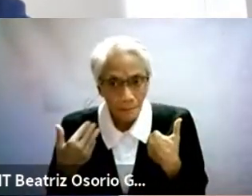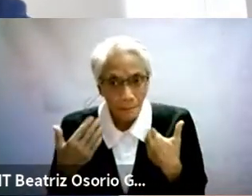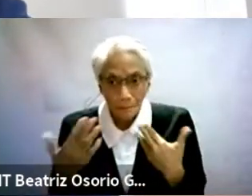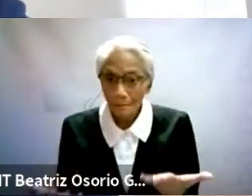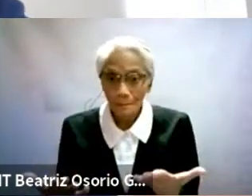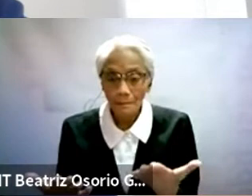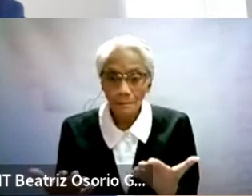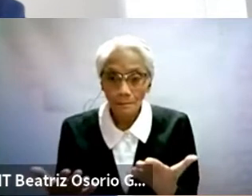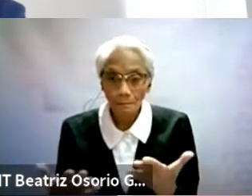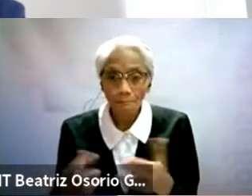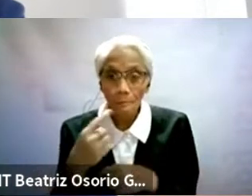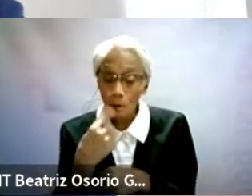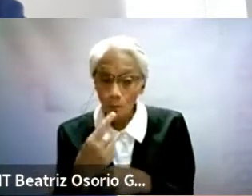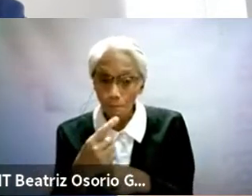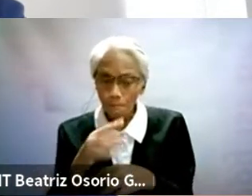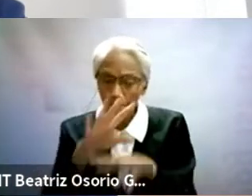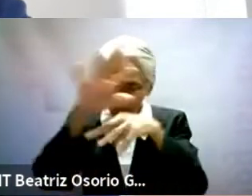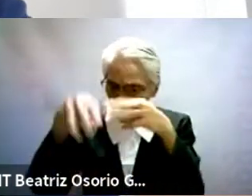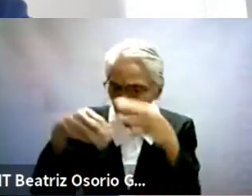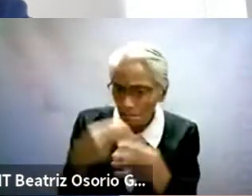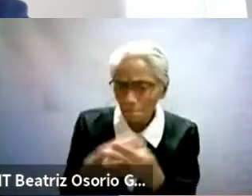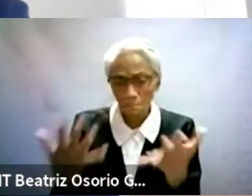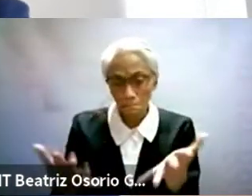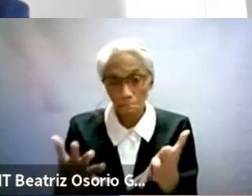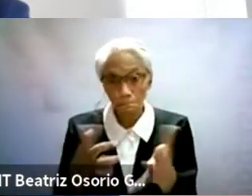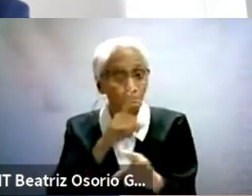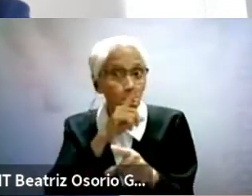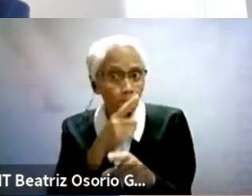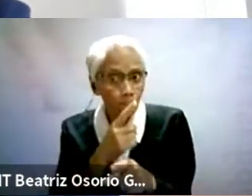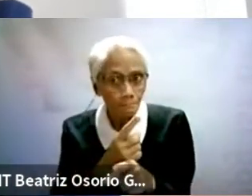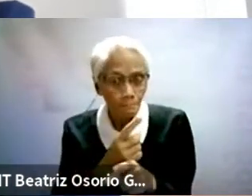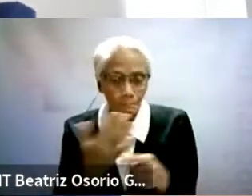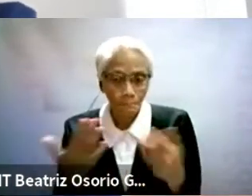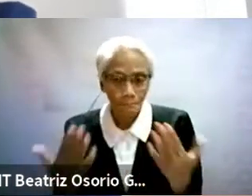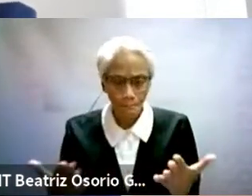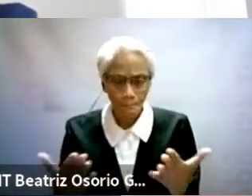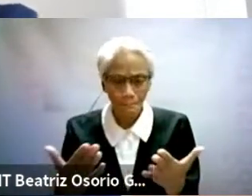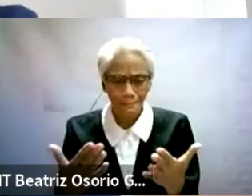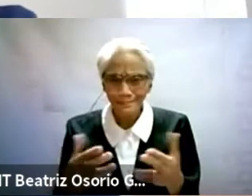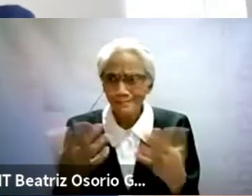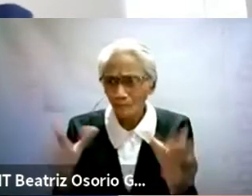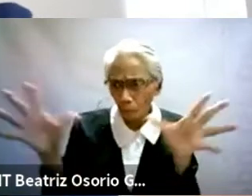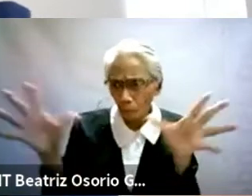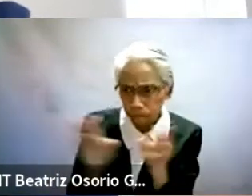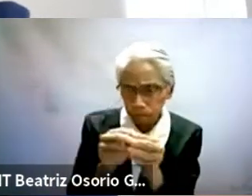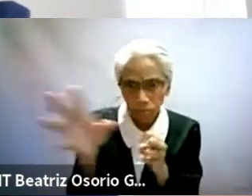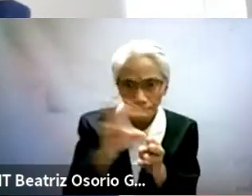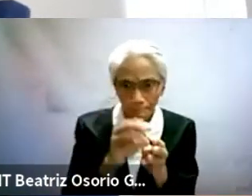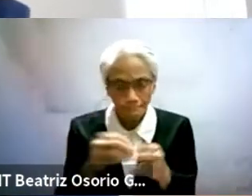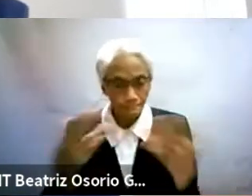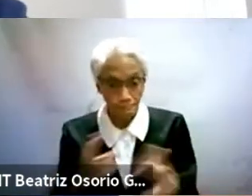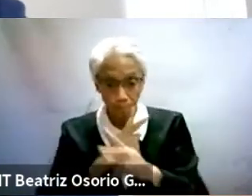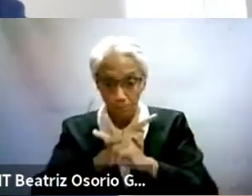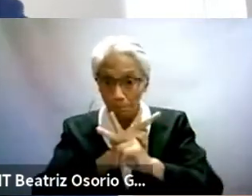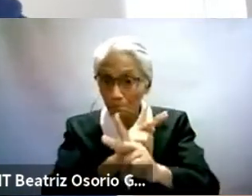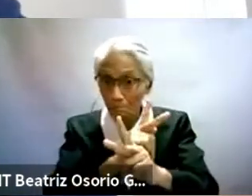one, holistic and practical. It sets out the actions that states and business must take to protect